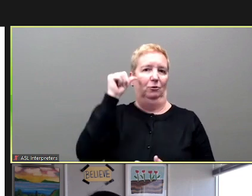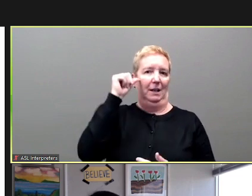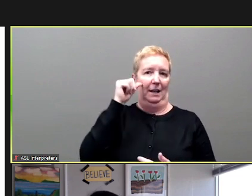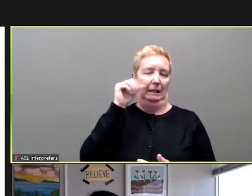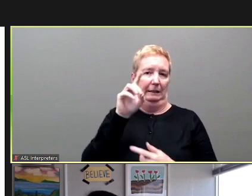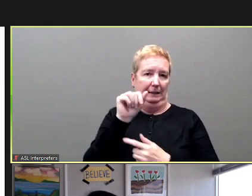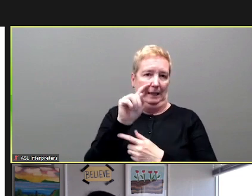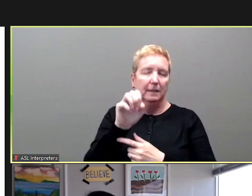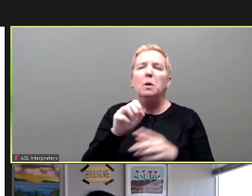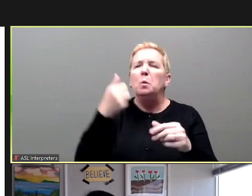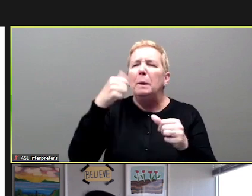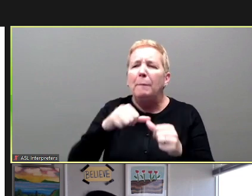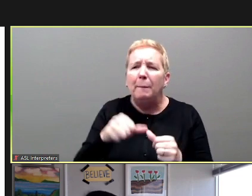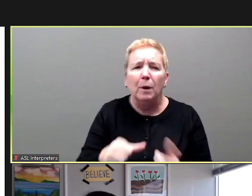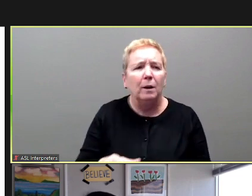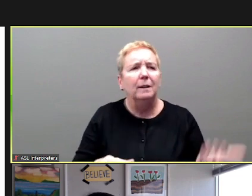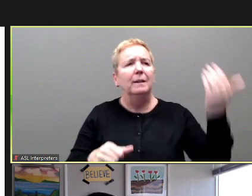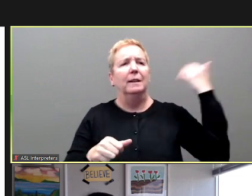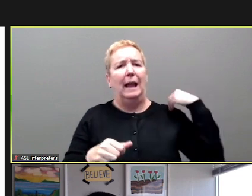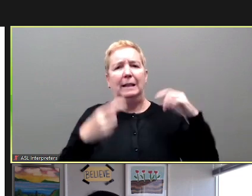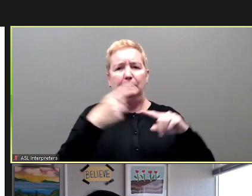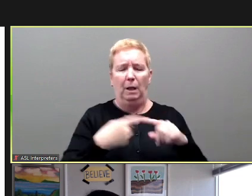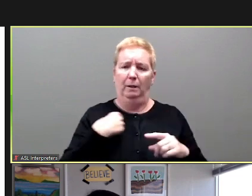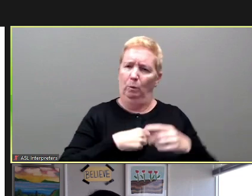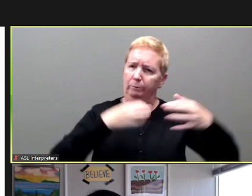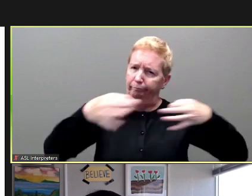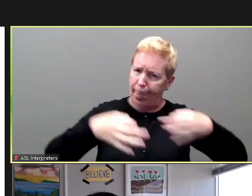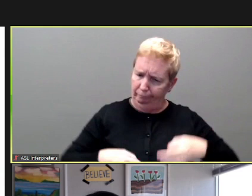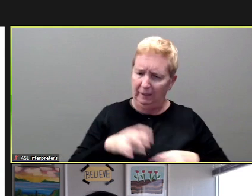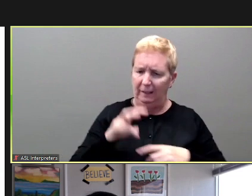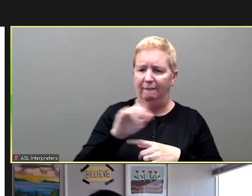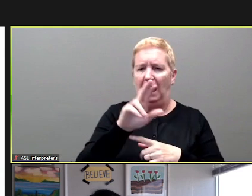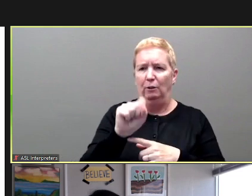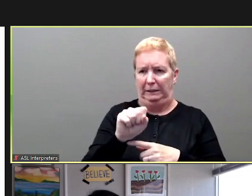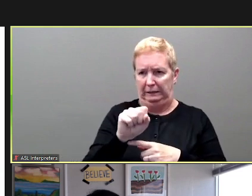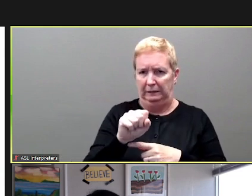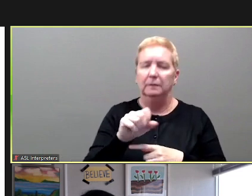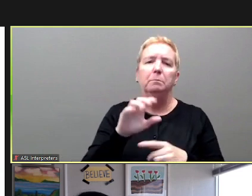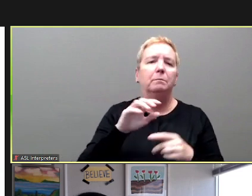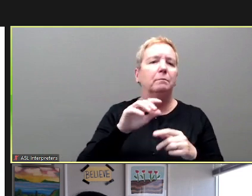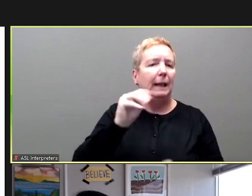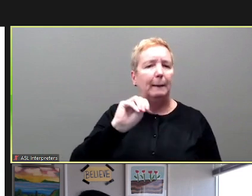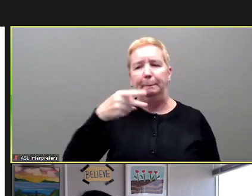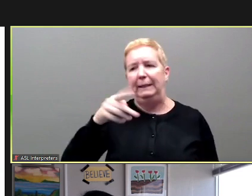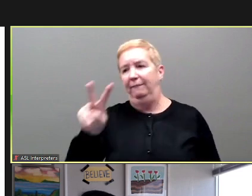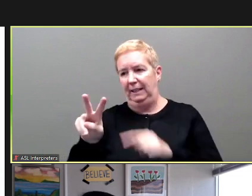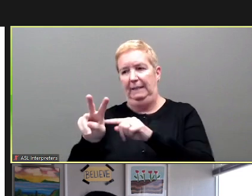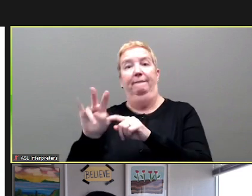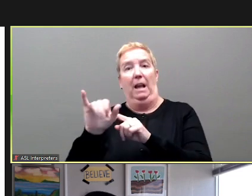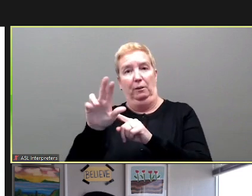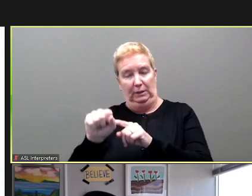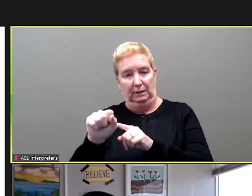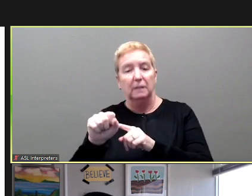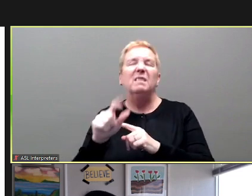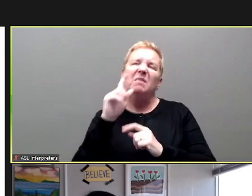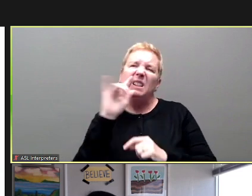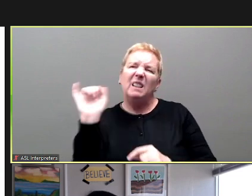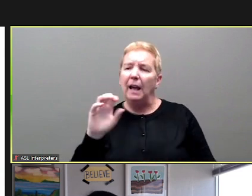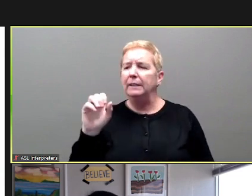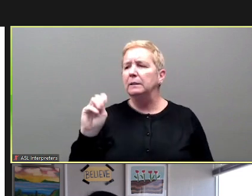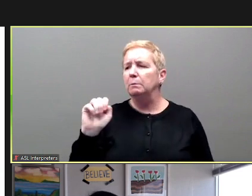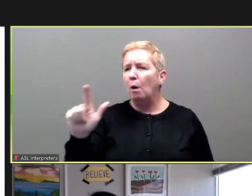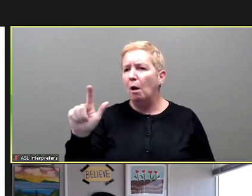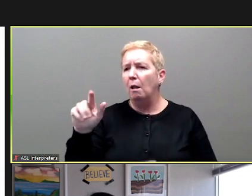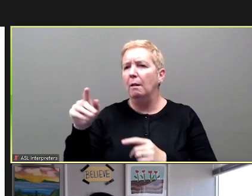press conference, monkeypox is a viral infection in the same family as smallpox, but unlike smallpox, it usually doesn't cause